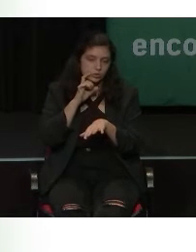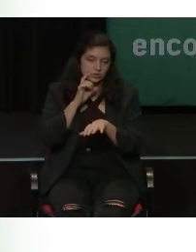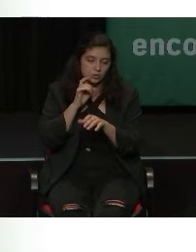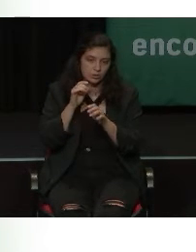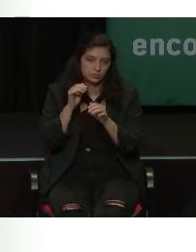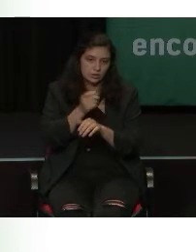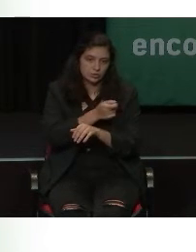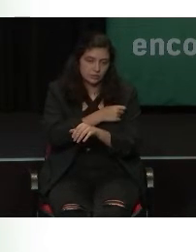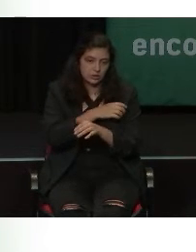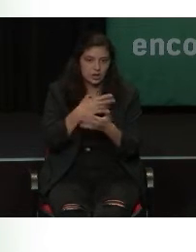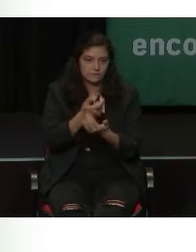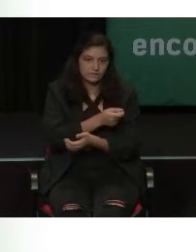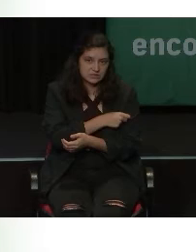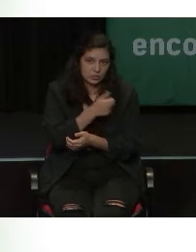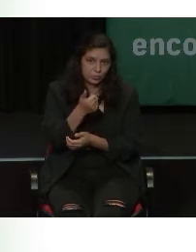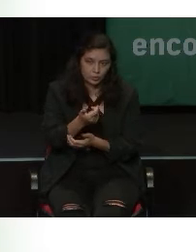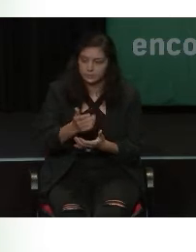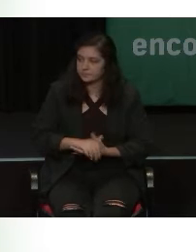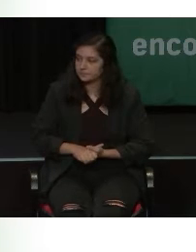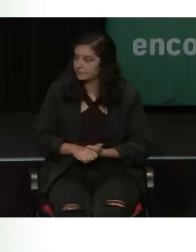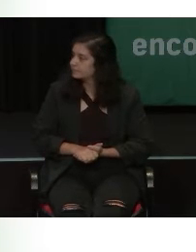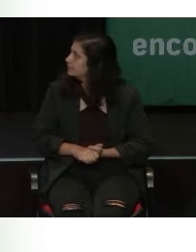is a good vaccine.